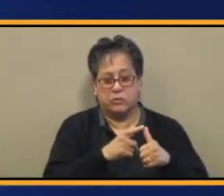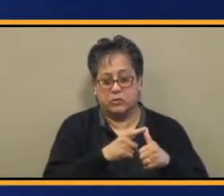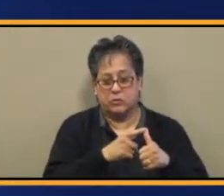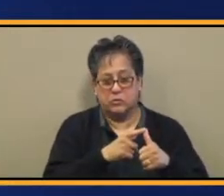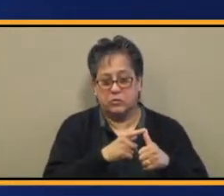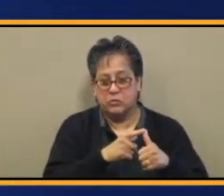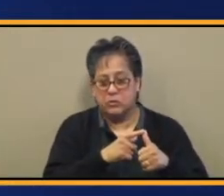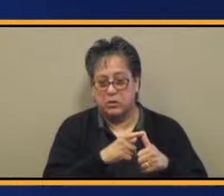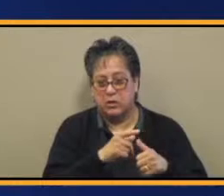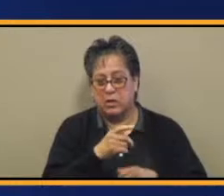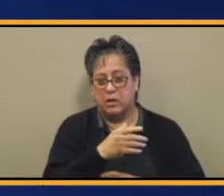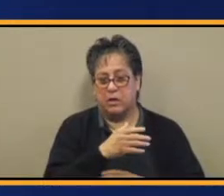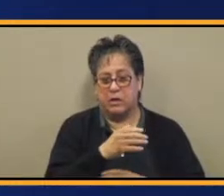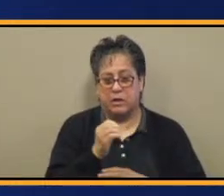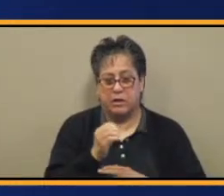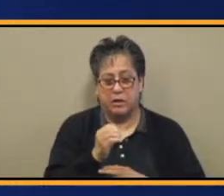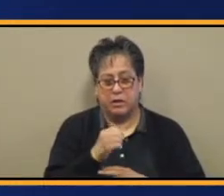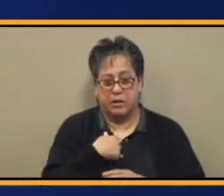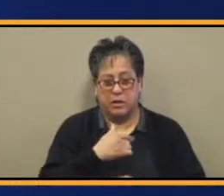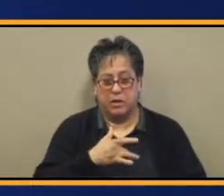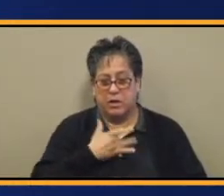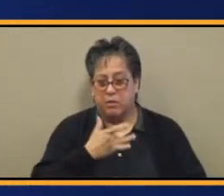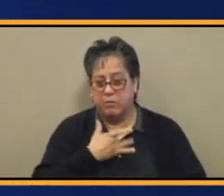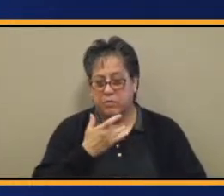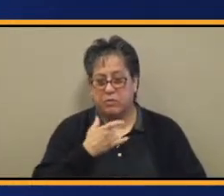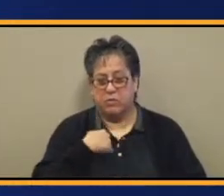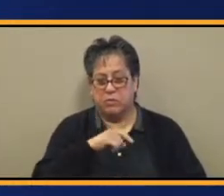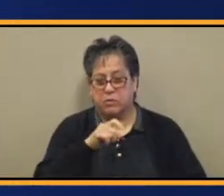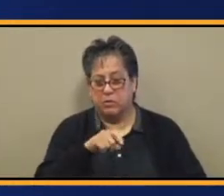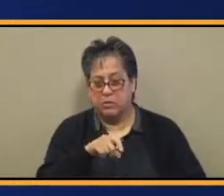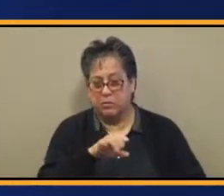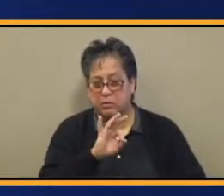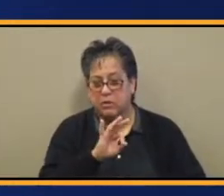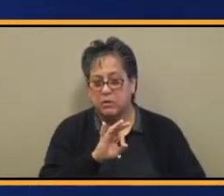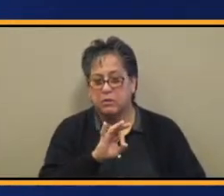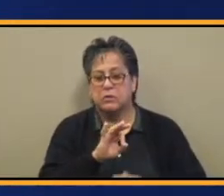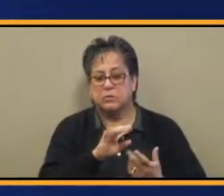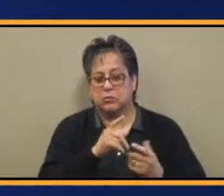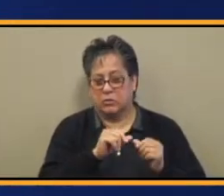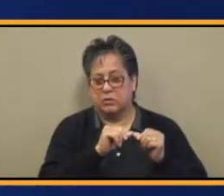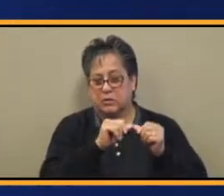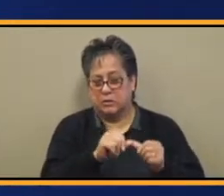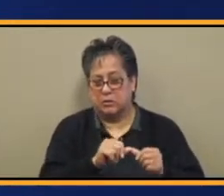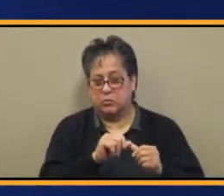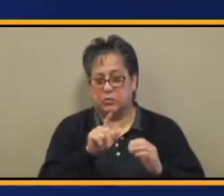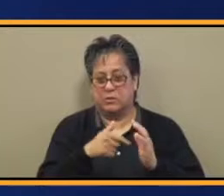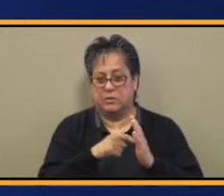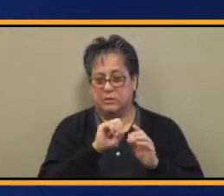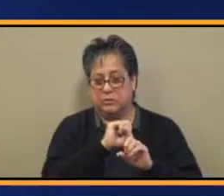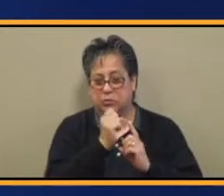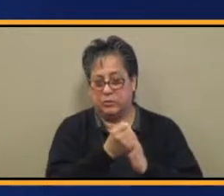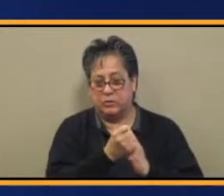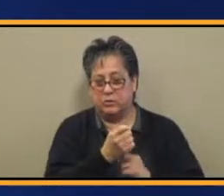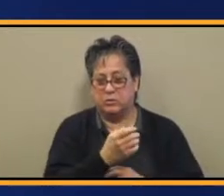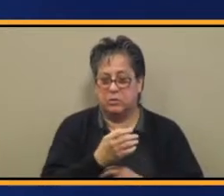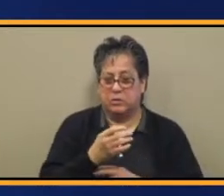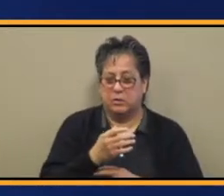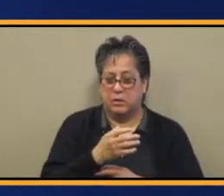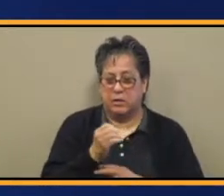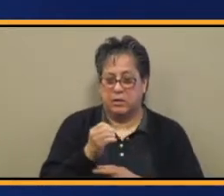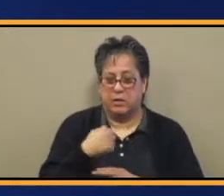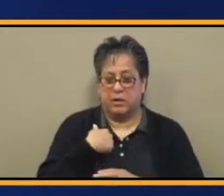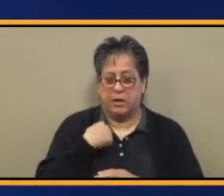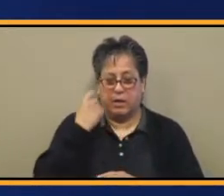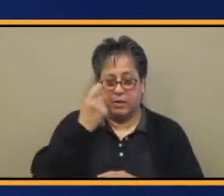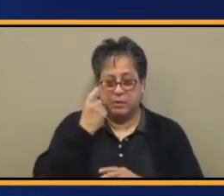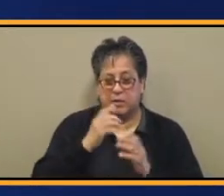great governance, and I feel that we could find a solution to this. I think we're going to continue being in this situation, and I think